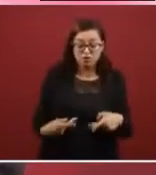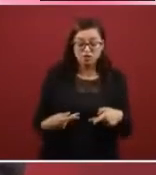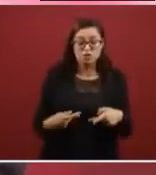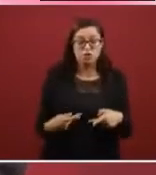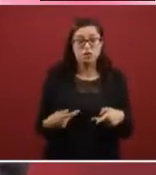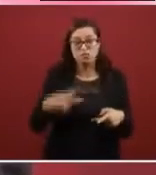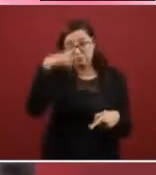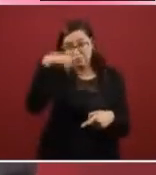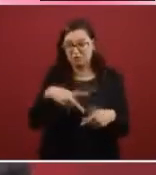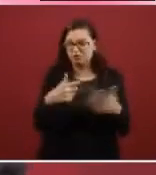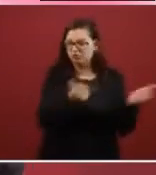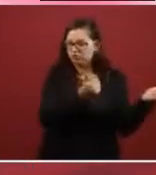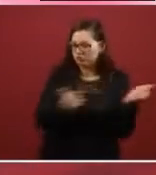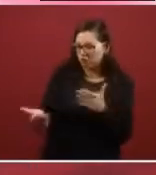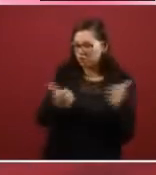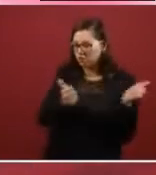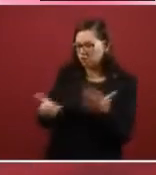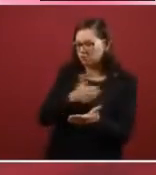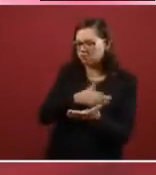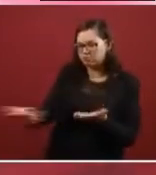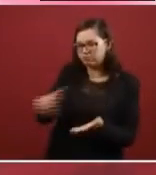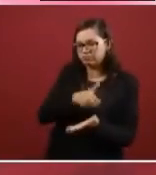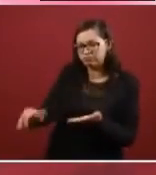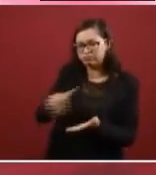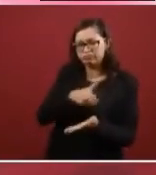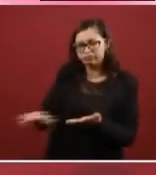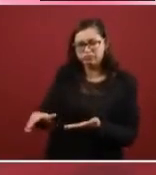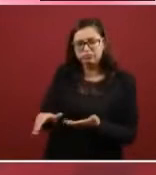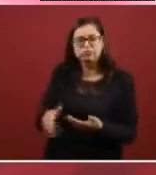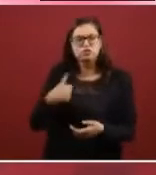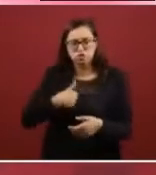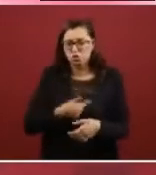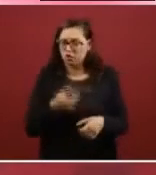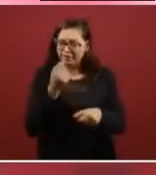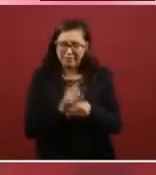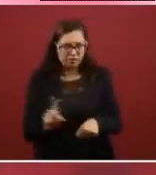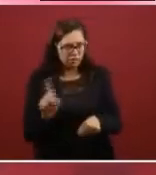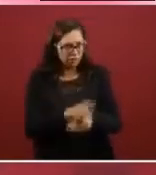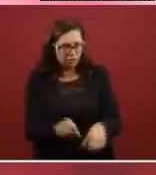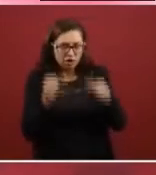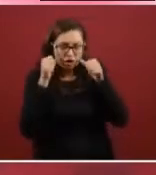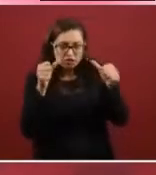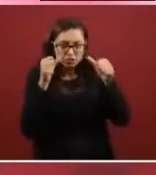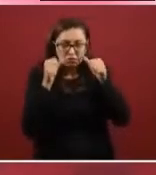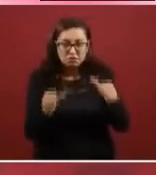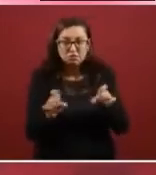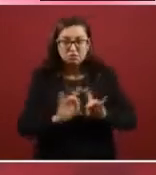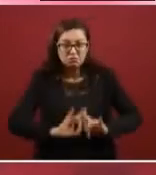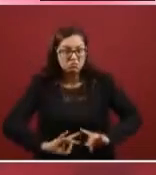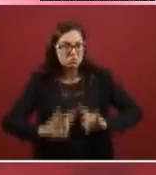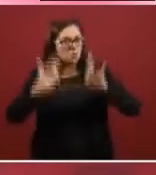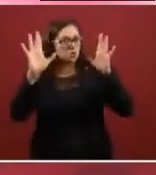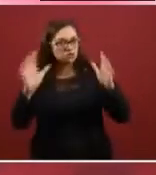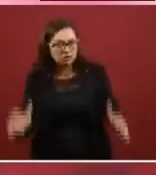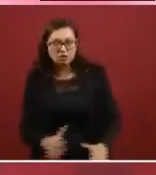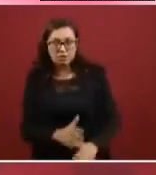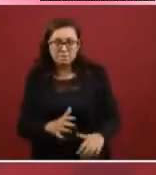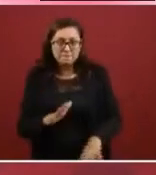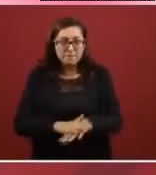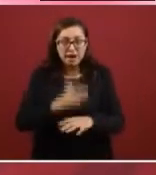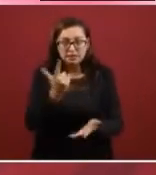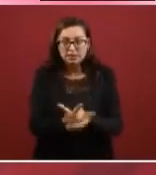So if there's going to be deportations, we will be handling it on a daily